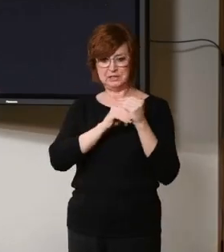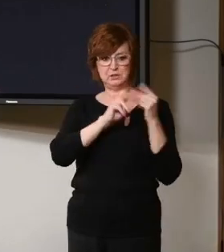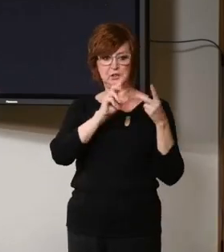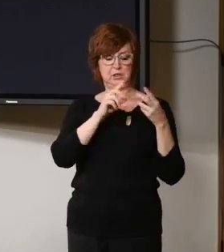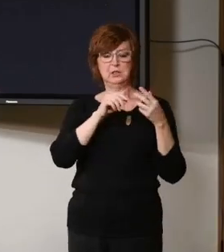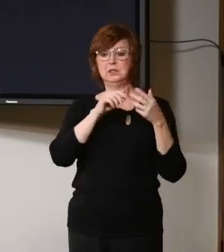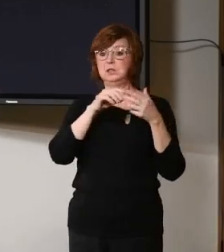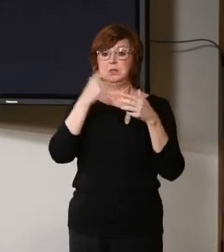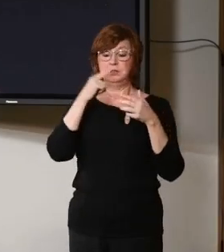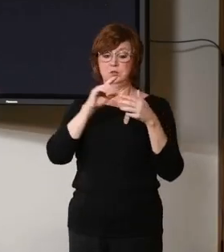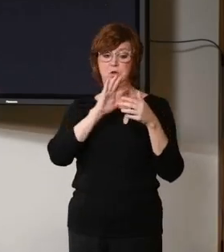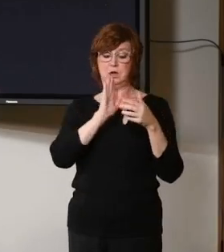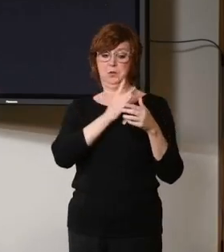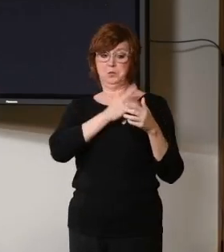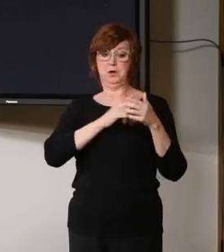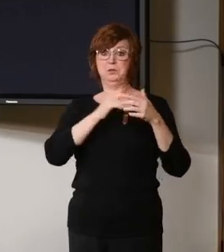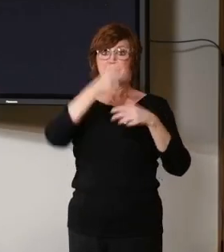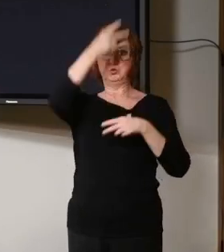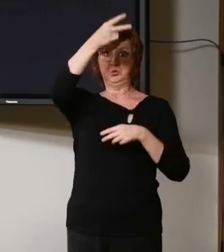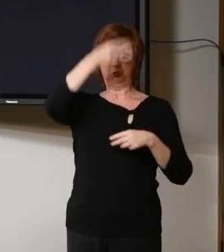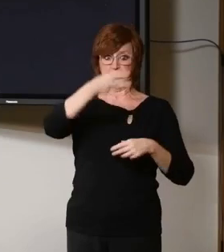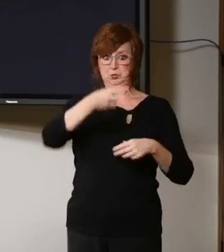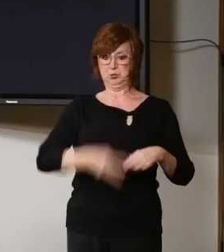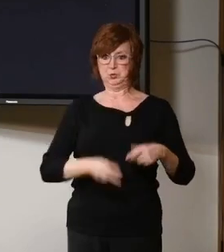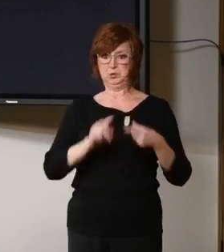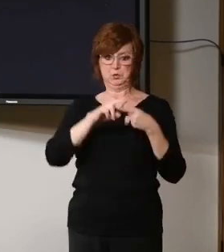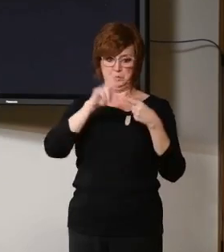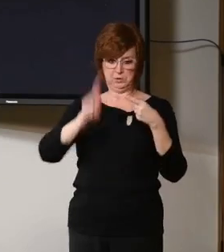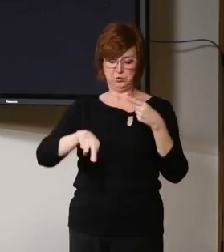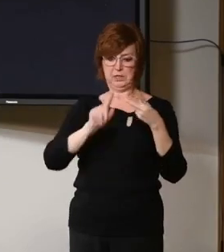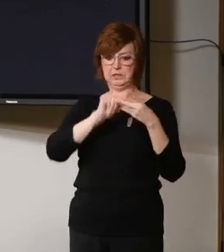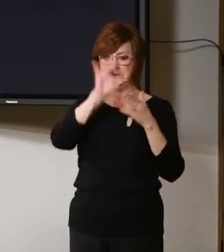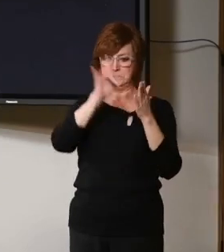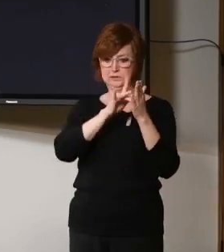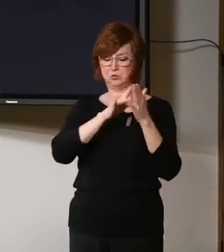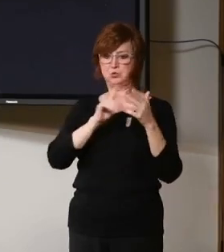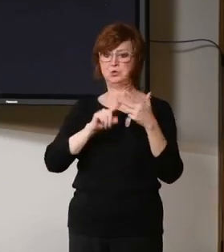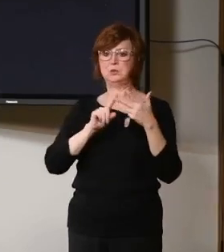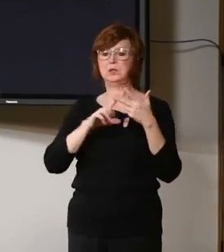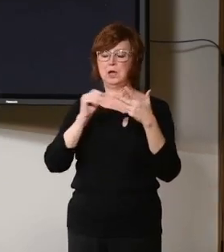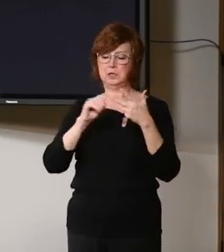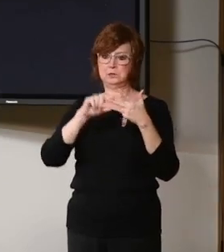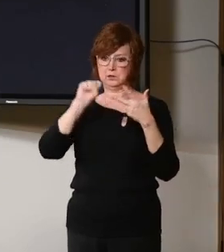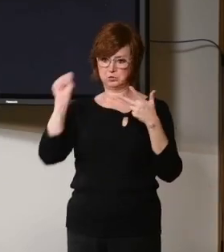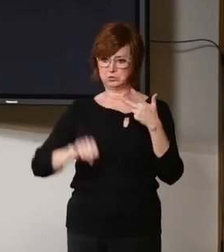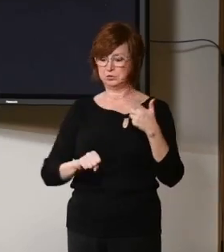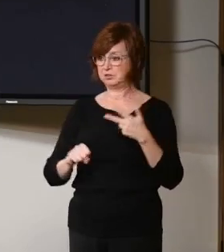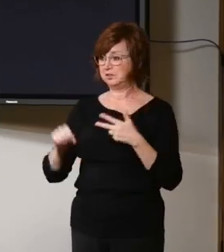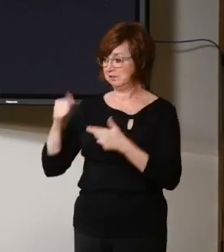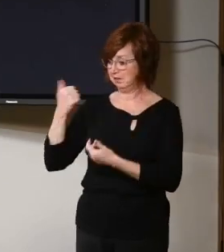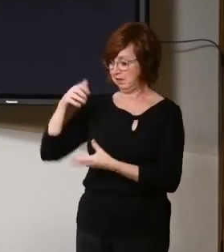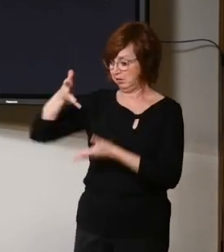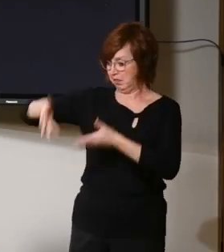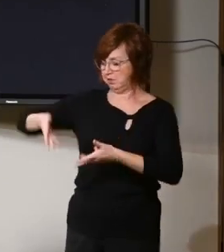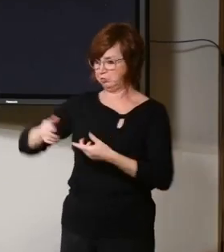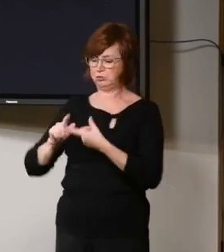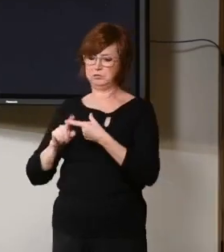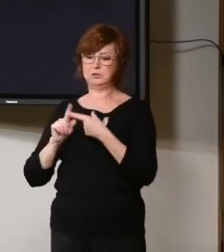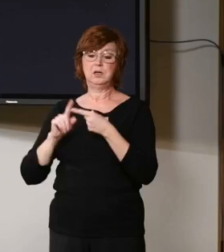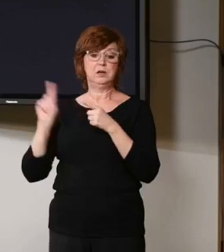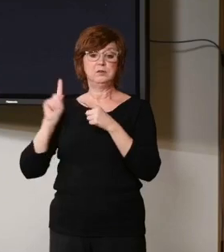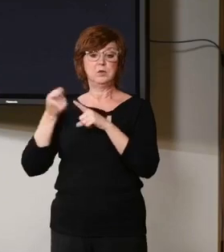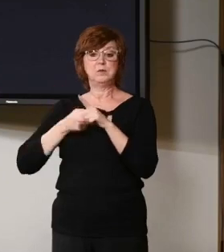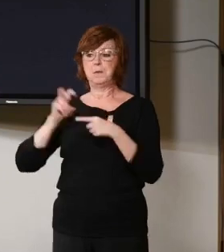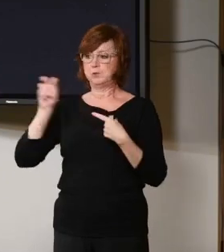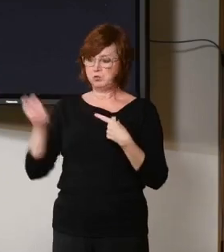central Saskatchewan. The other cases are either travel-related, contacts of travel-related, or mass events that were somehow